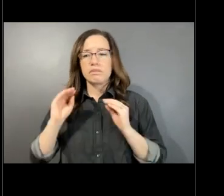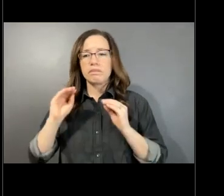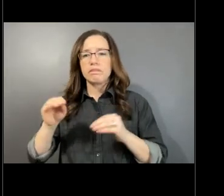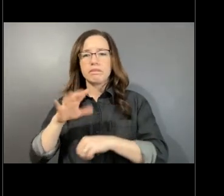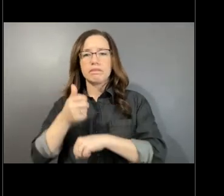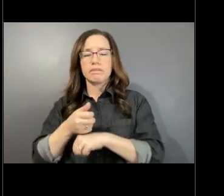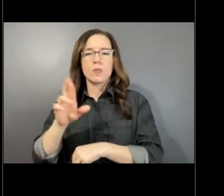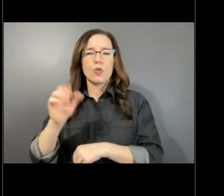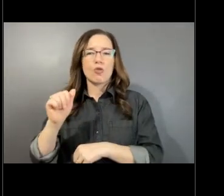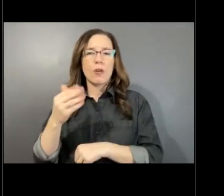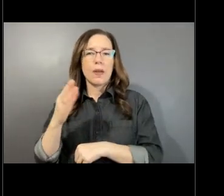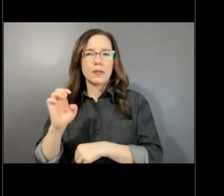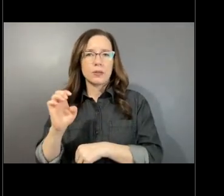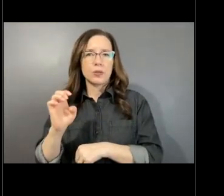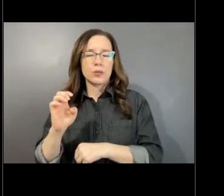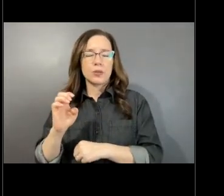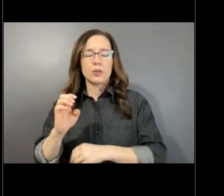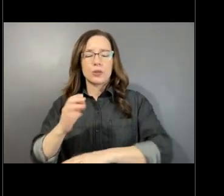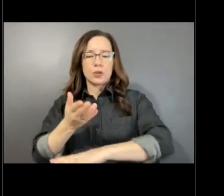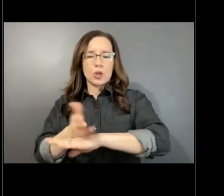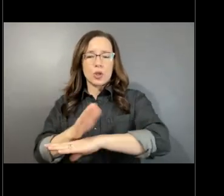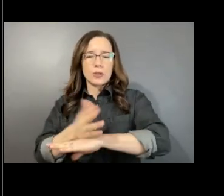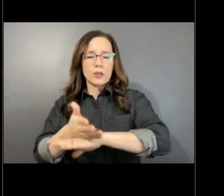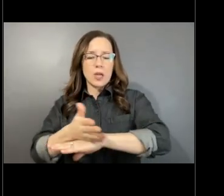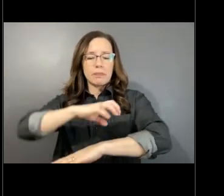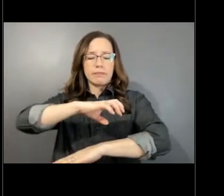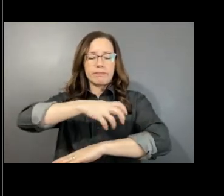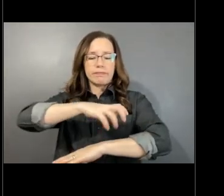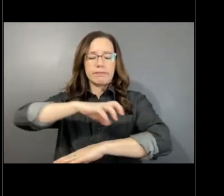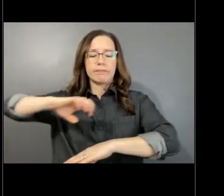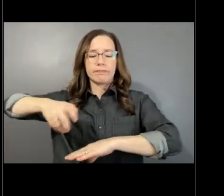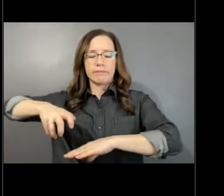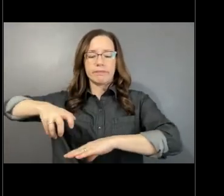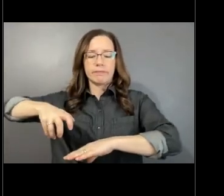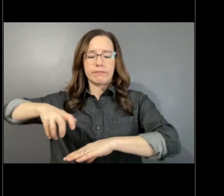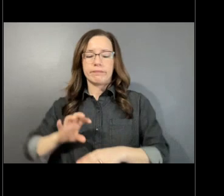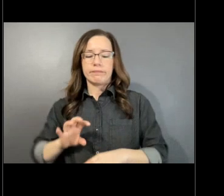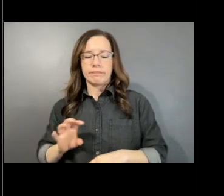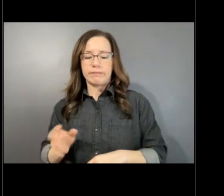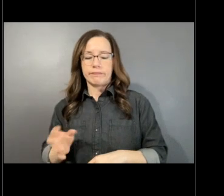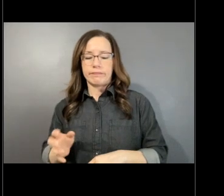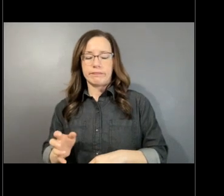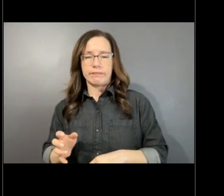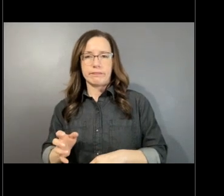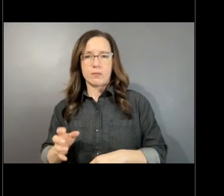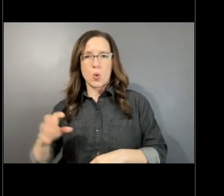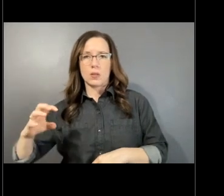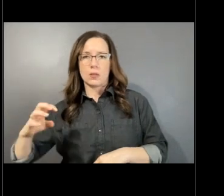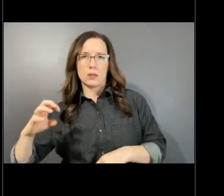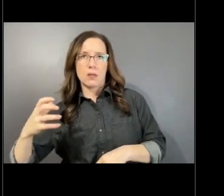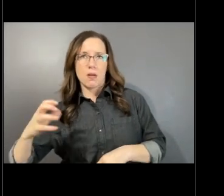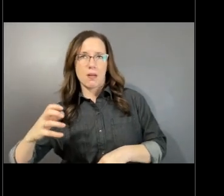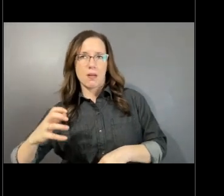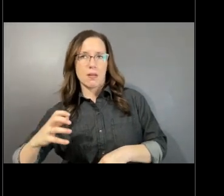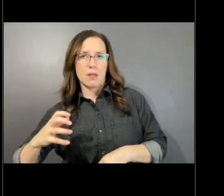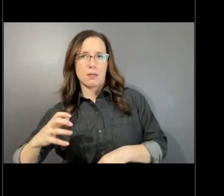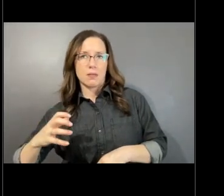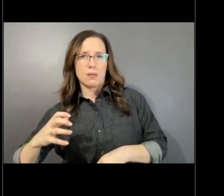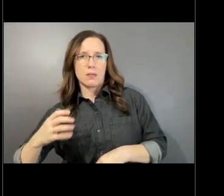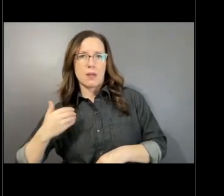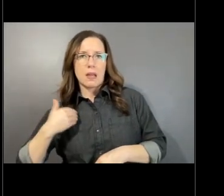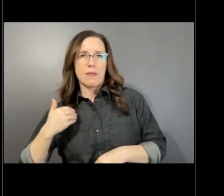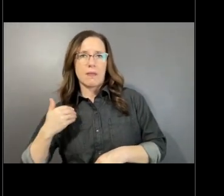range and cooktop controls that are front or side mounted and have click